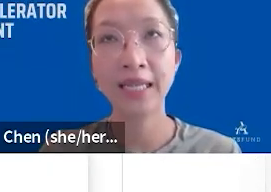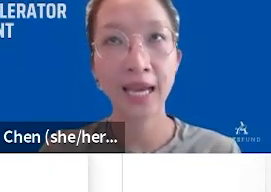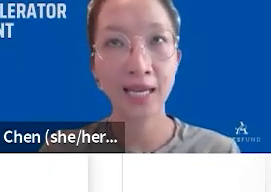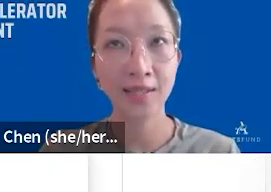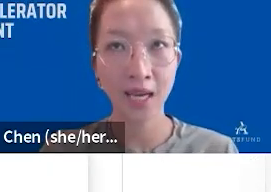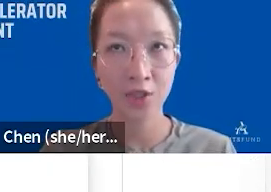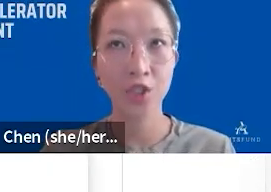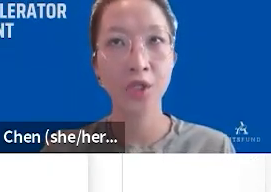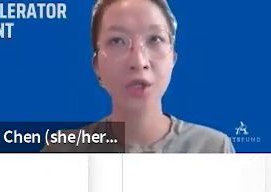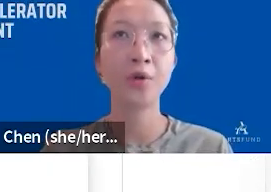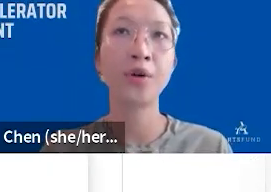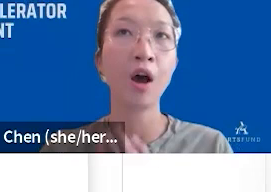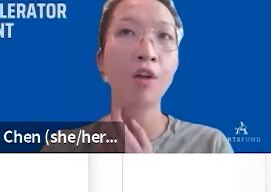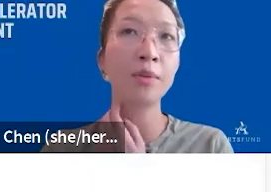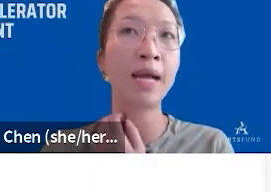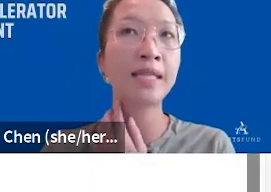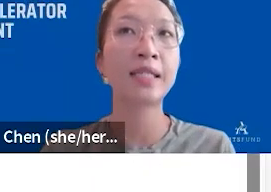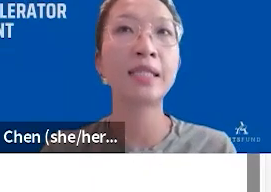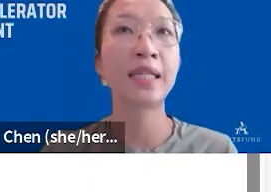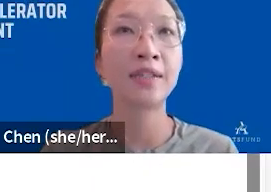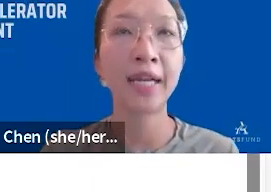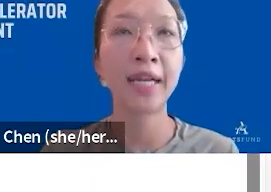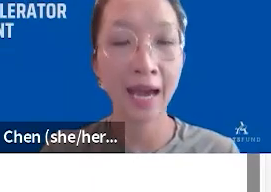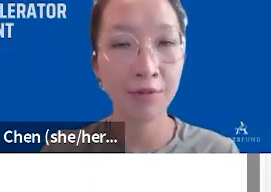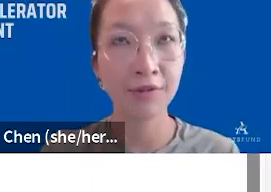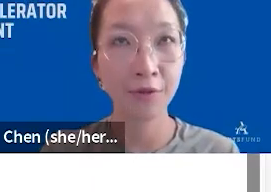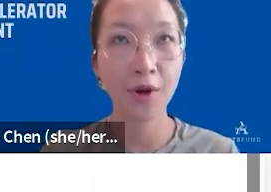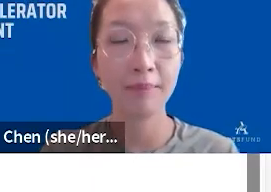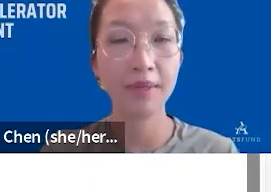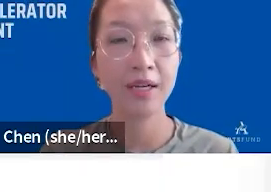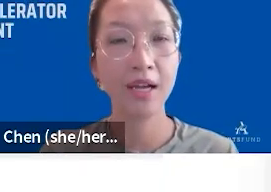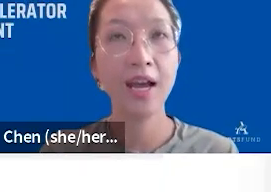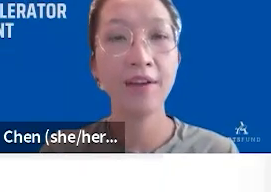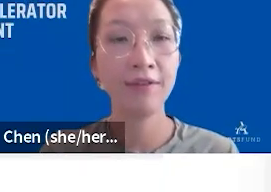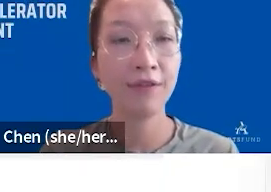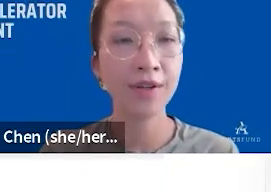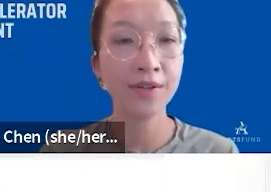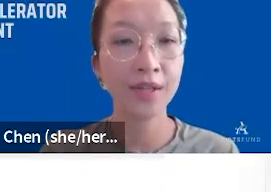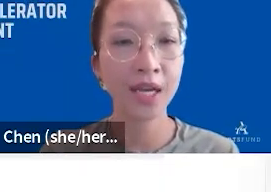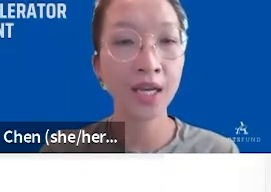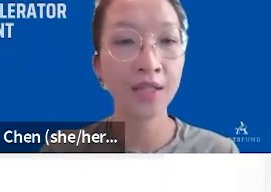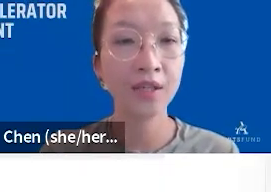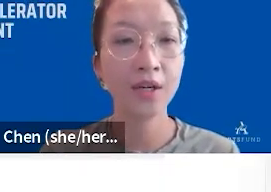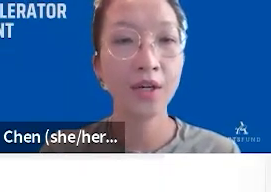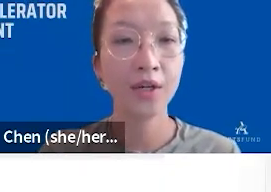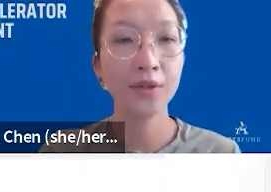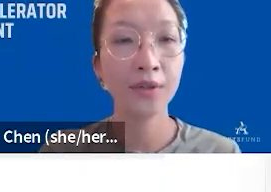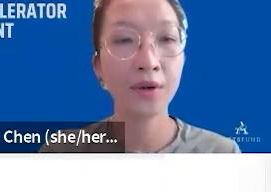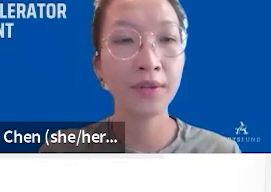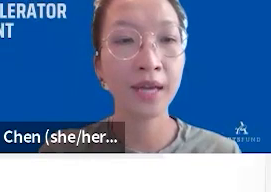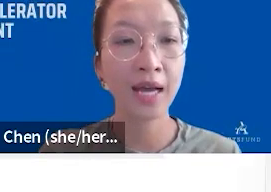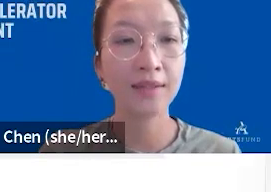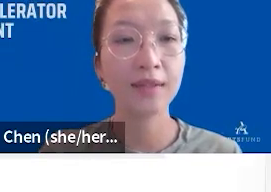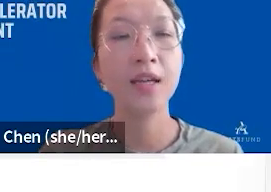form, the ACH or Automatic Clearing House form. And first thing